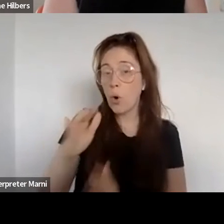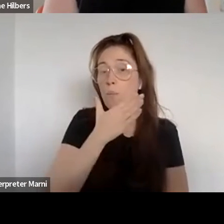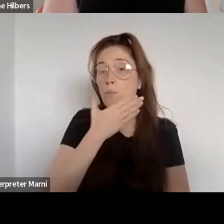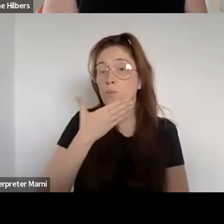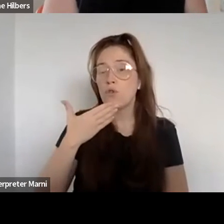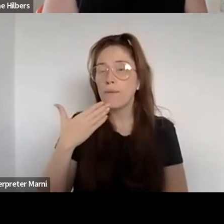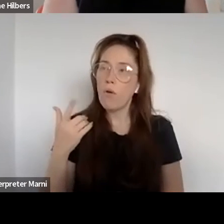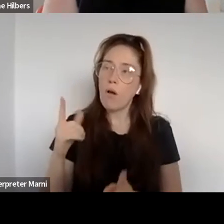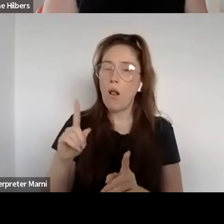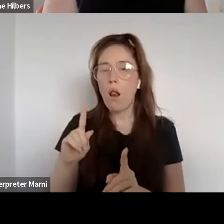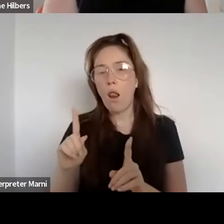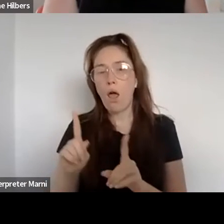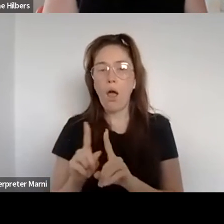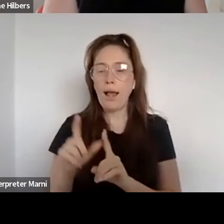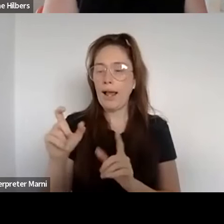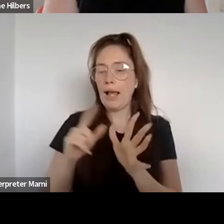casket-style